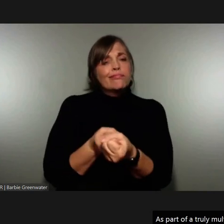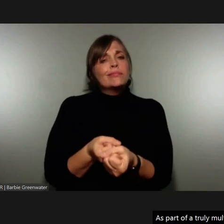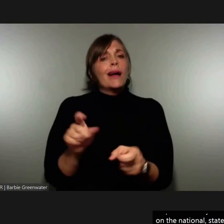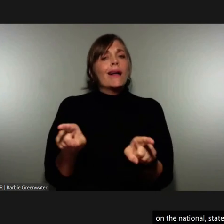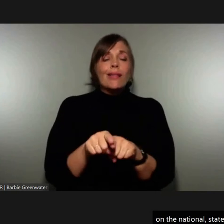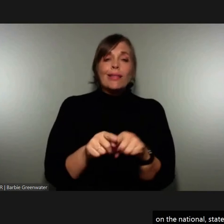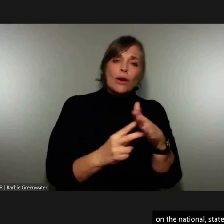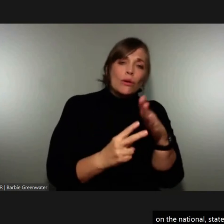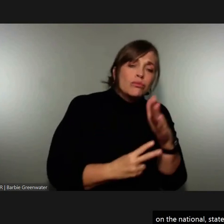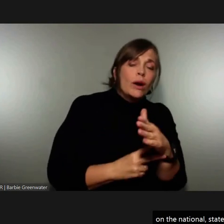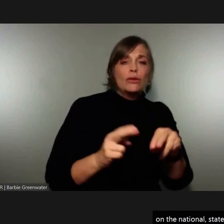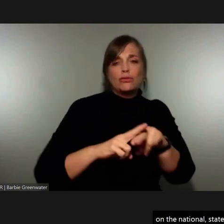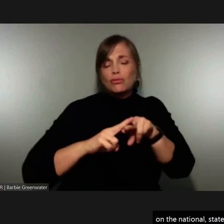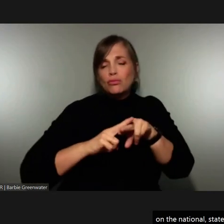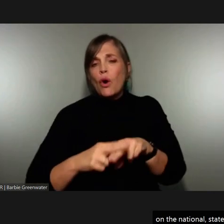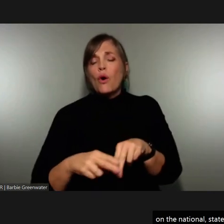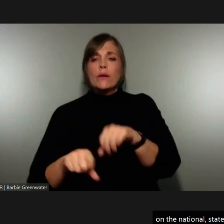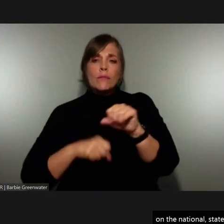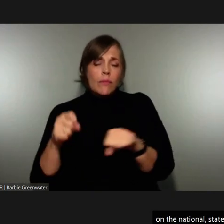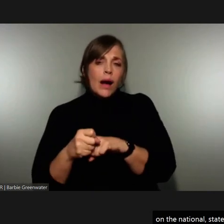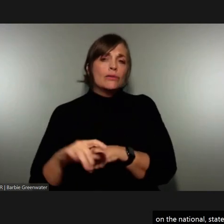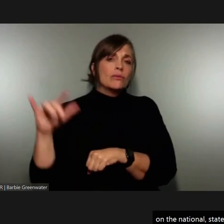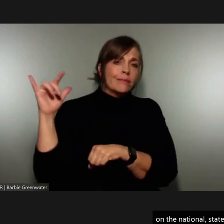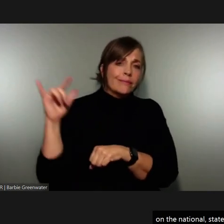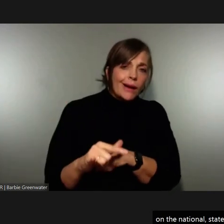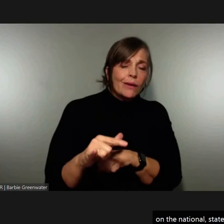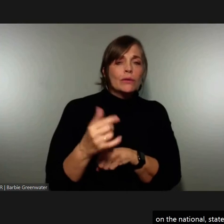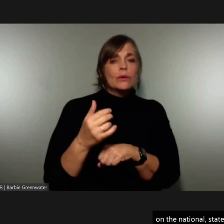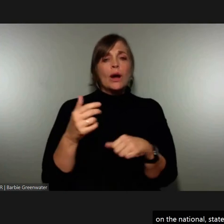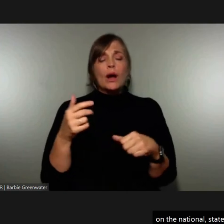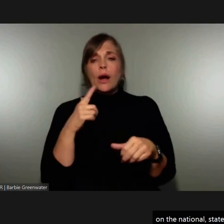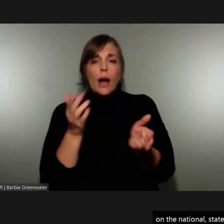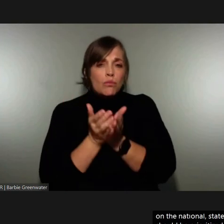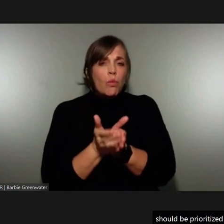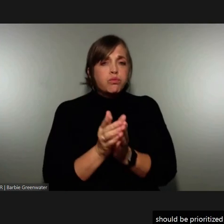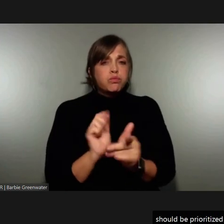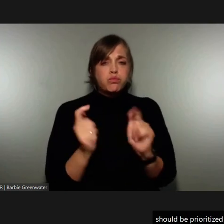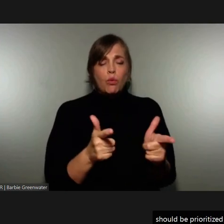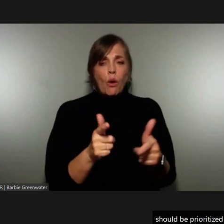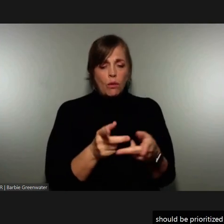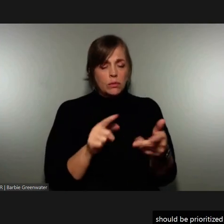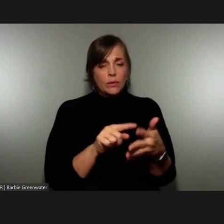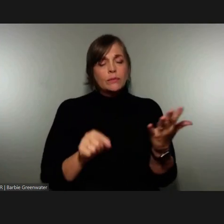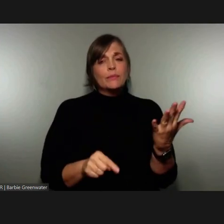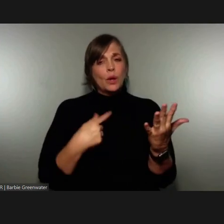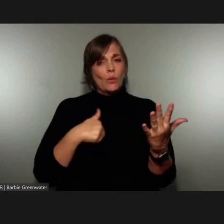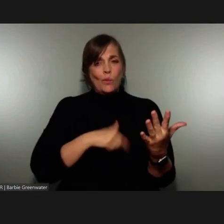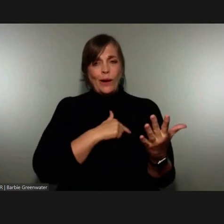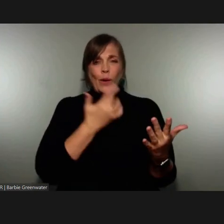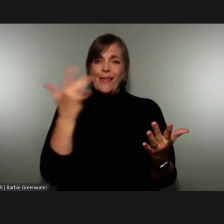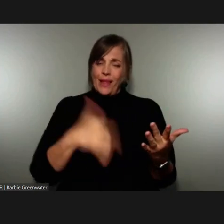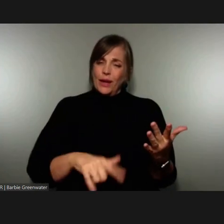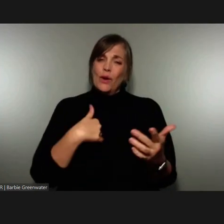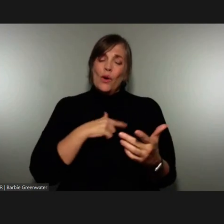freight rail, bicycle, pedestrian, air, and ports. We are really fortunate to have such a progressive partner in